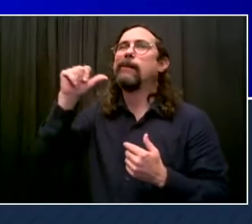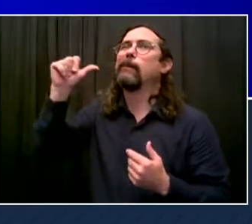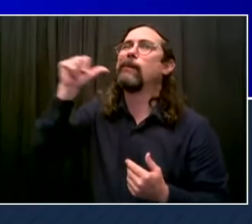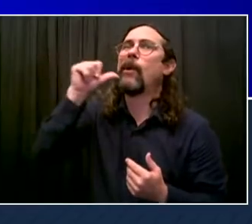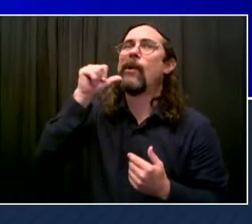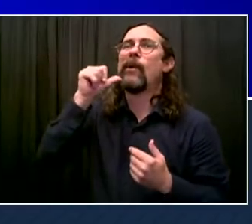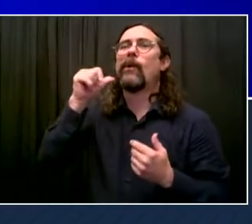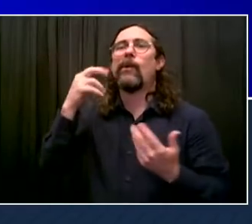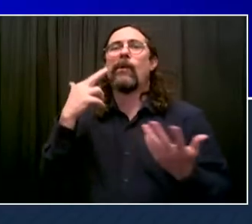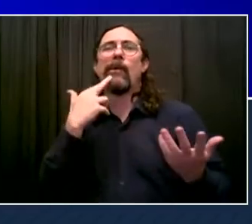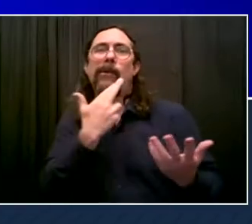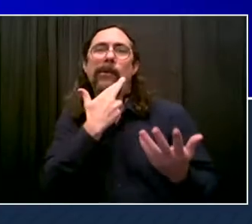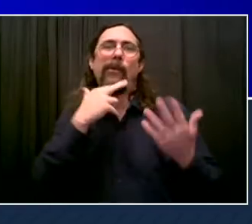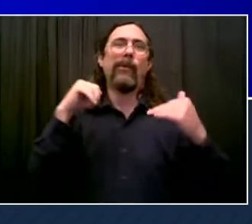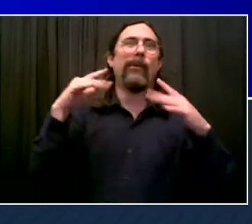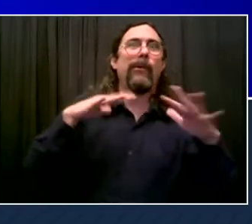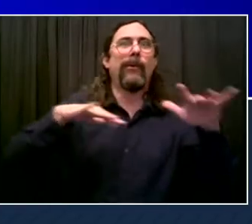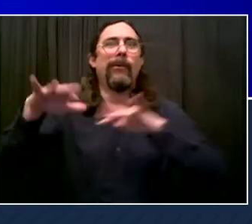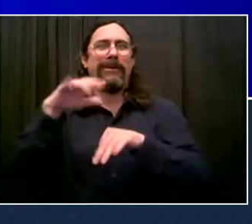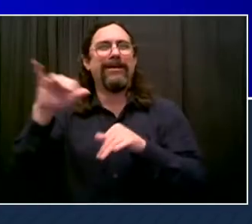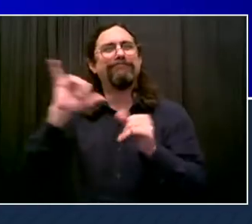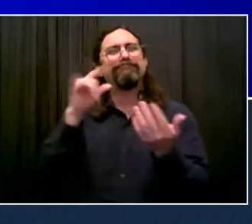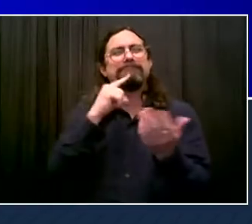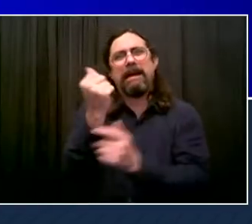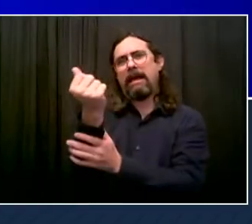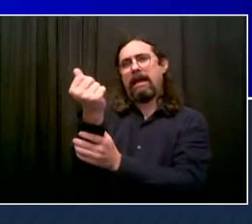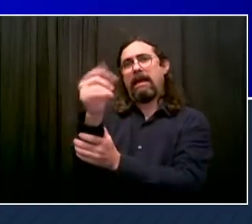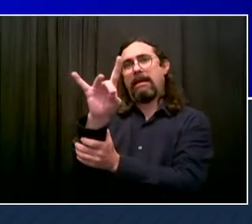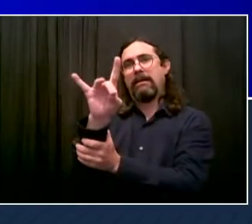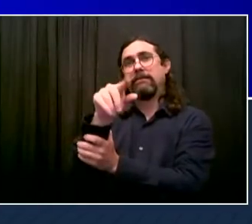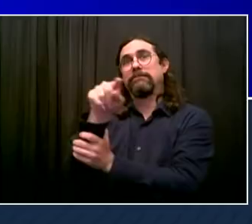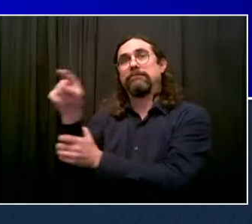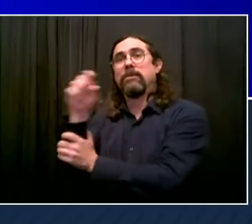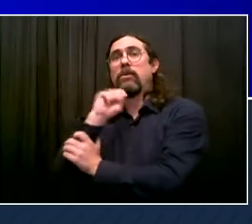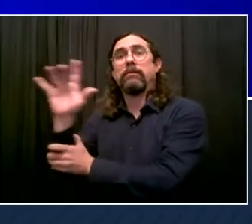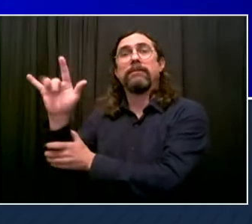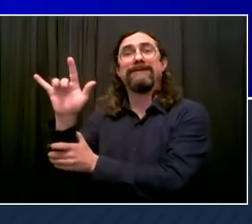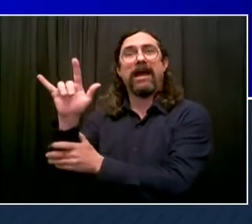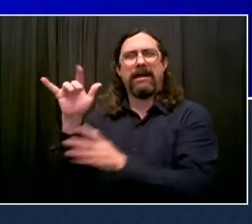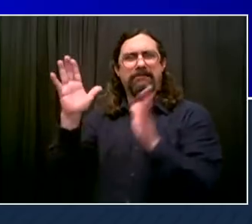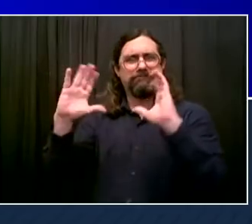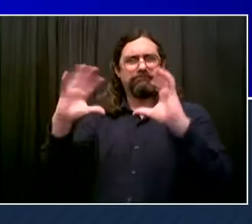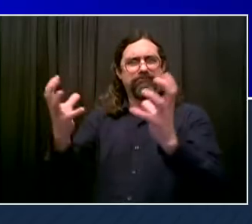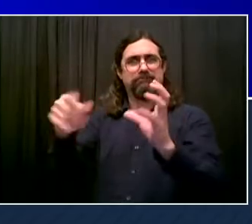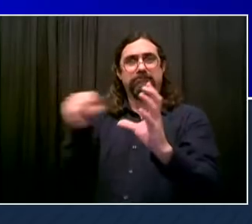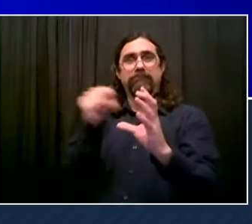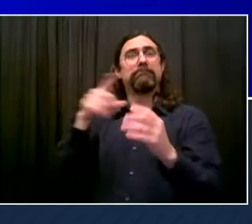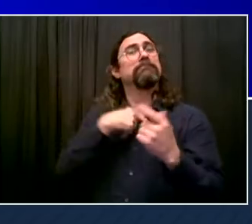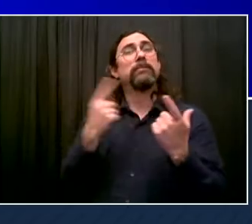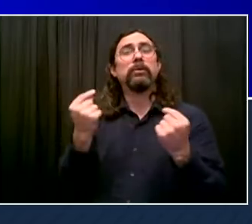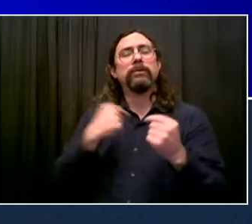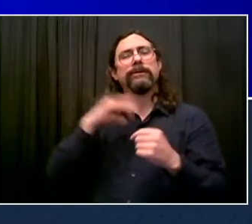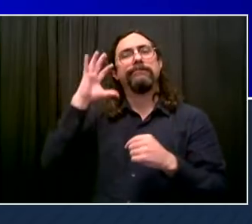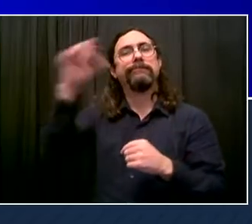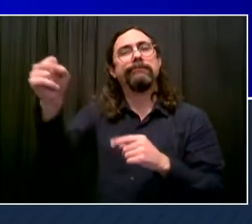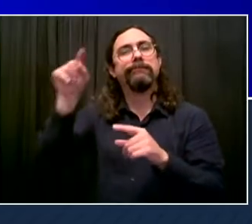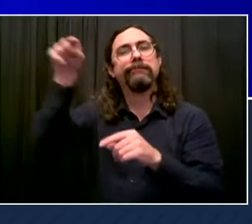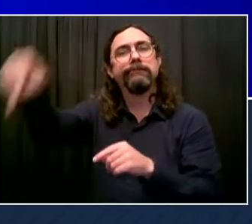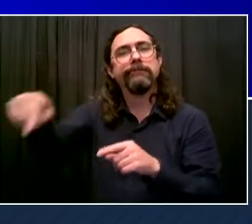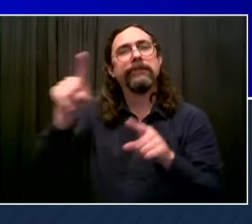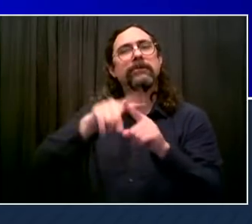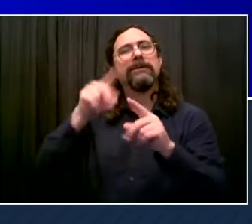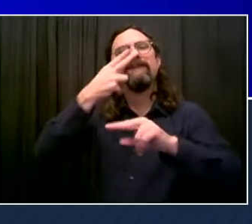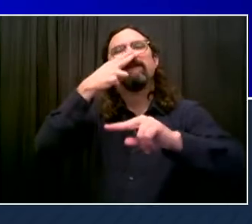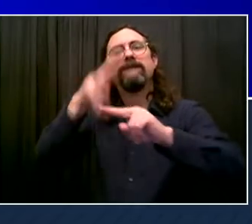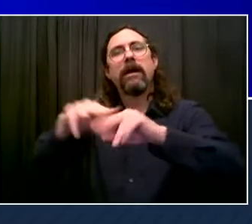in Bushwick and Astoria and the Lower East Side and Inwood and at the Bronx Night Market. Tonight and tomorrow, they'll be in downtown Brooklyn, they'll be in the